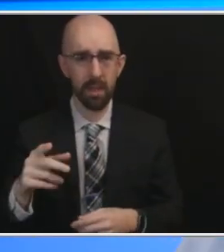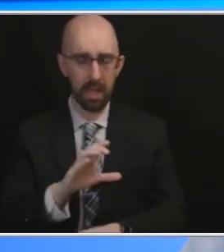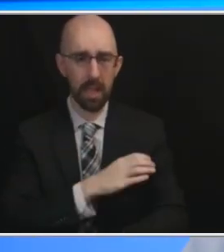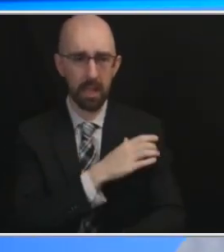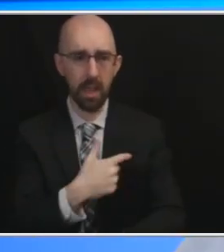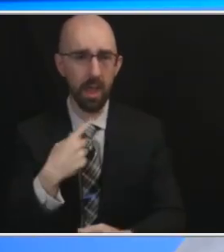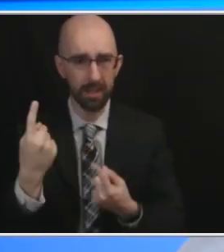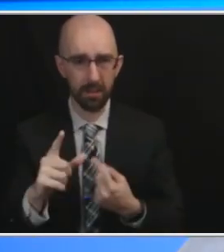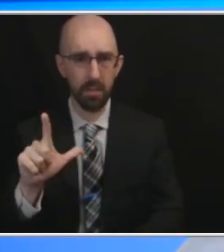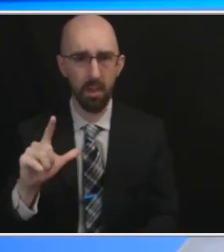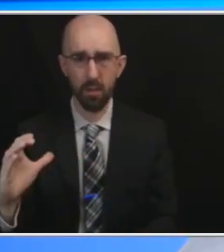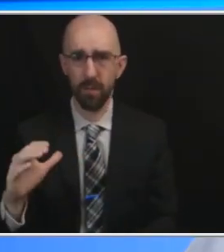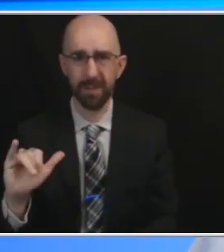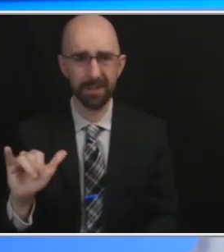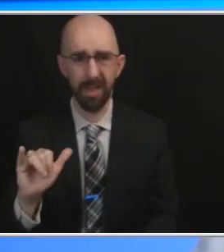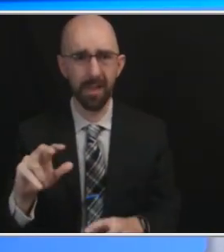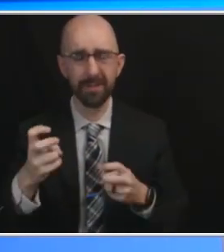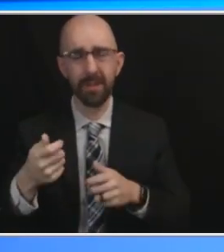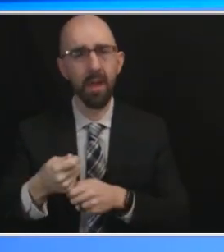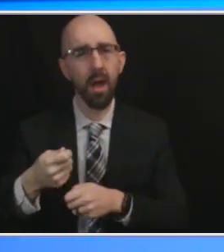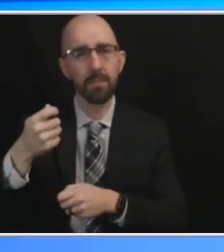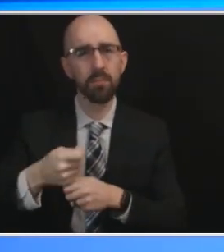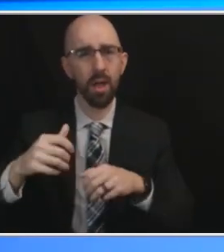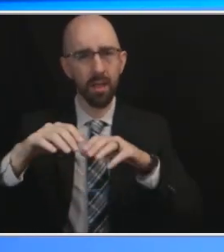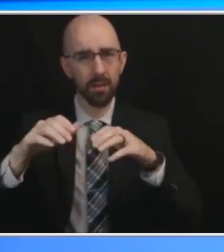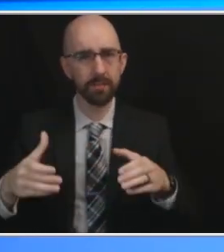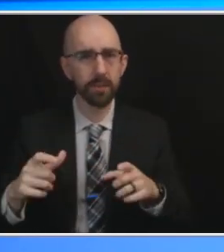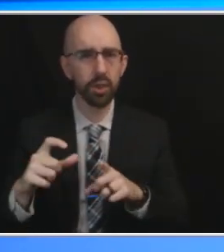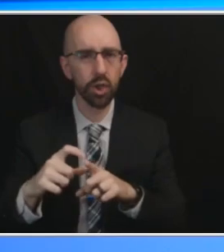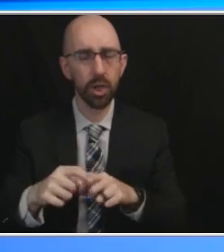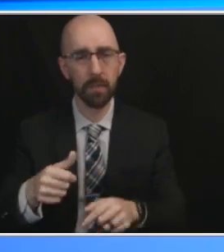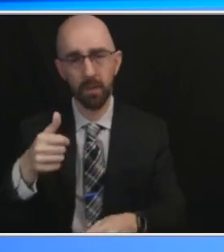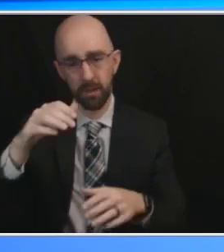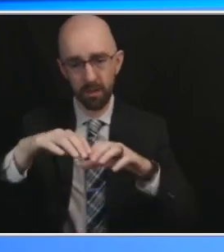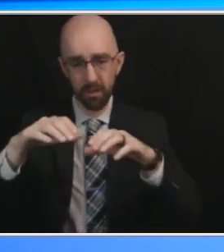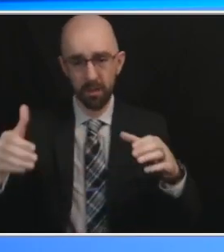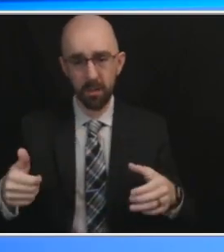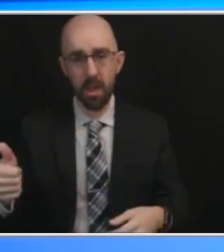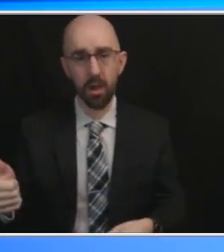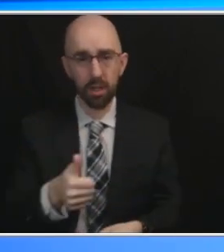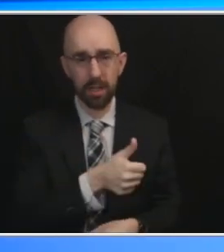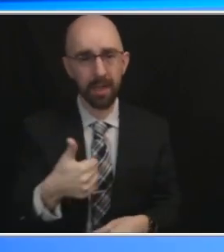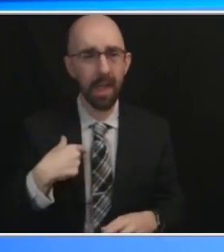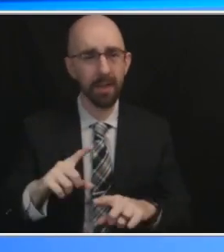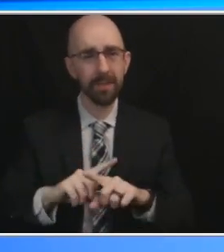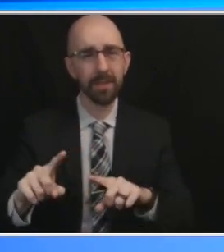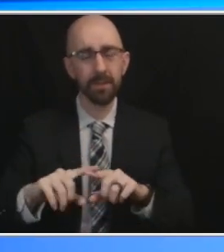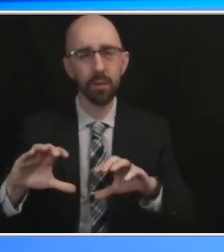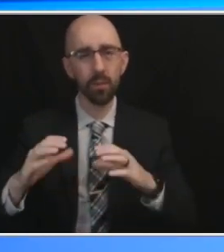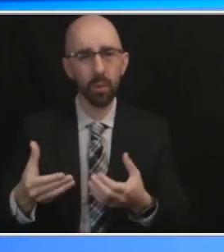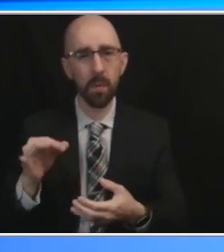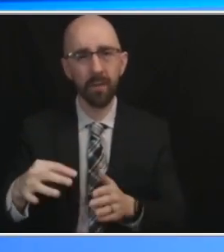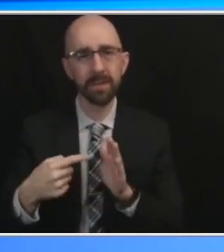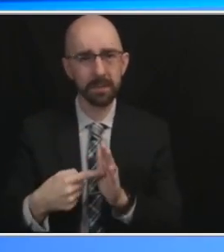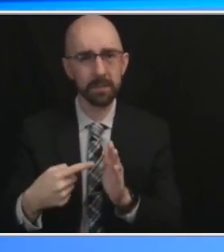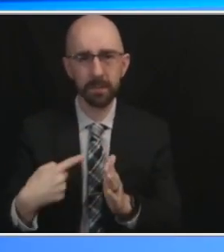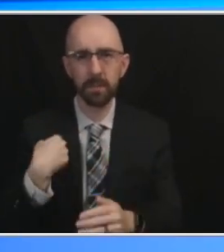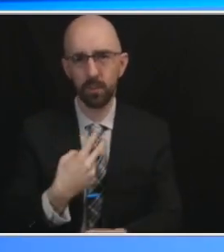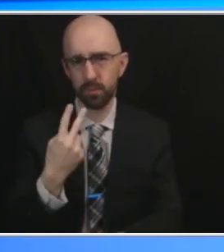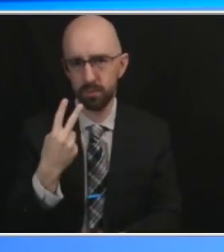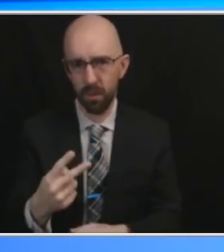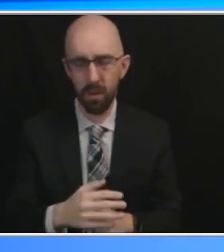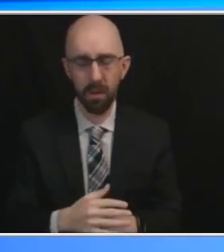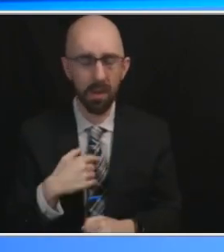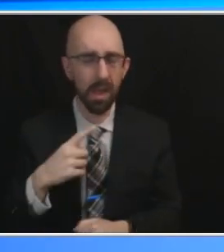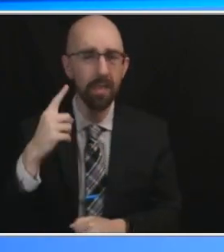as kind of an umbrella term. And then underneath that is these kind of different groups of symptoms that we saw. And I think, the